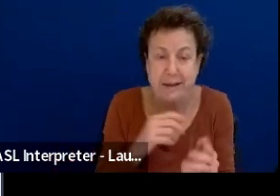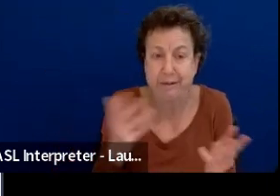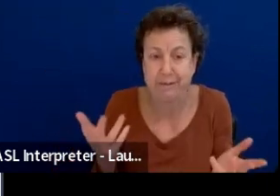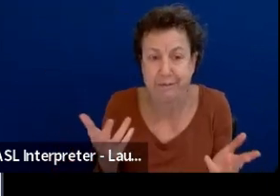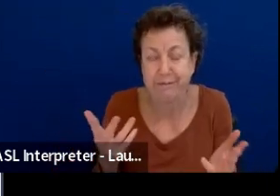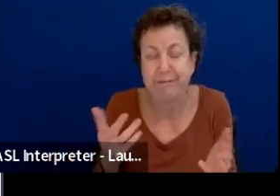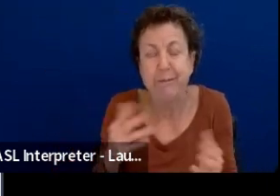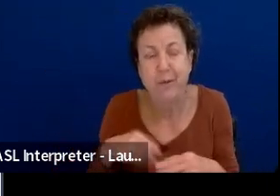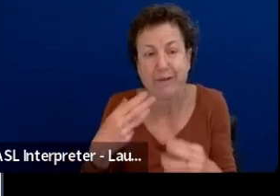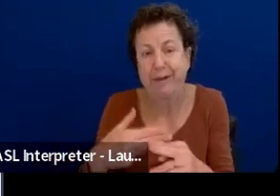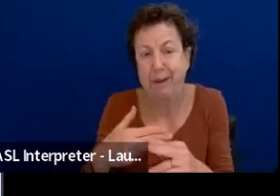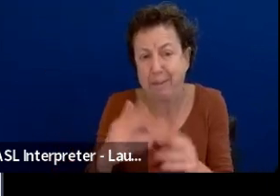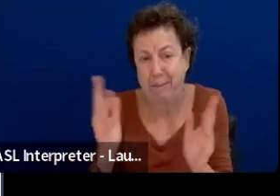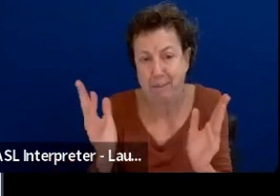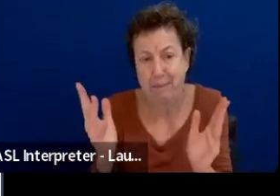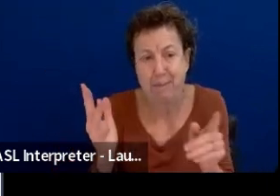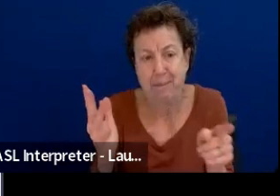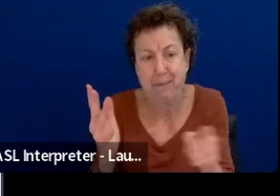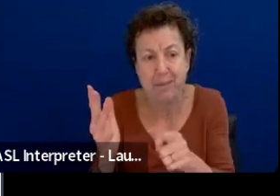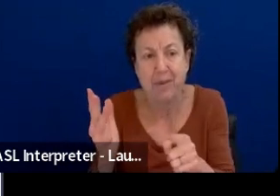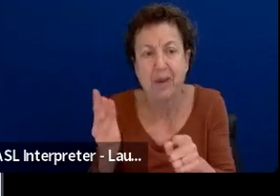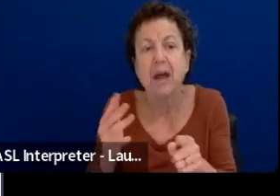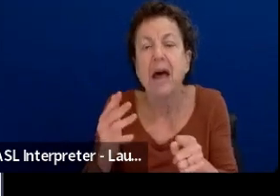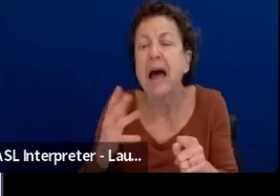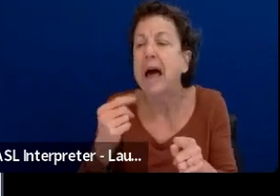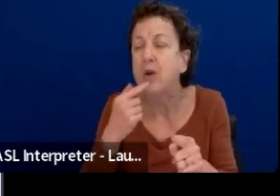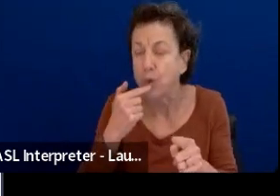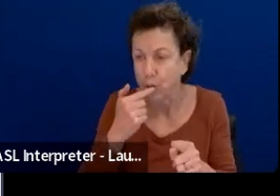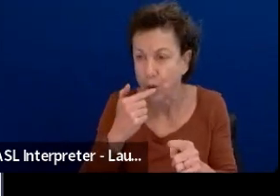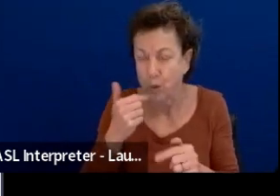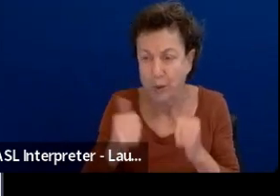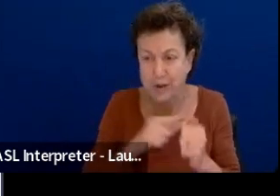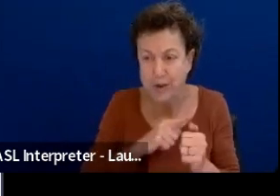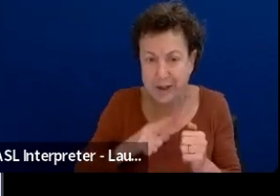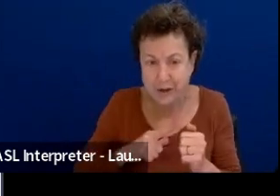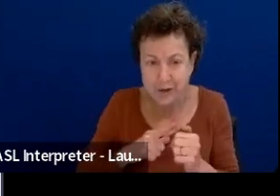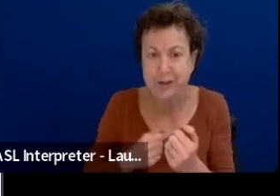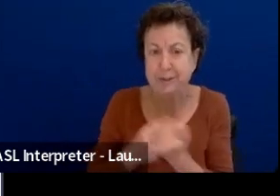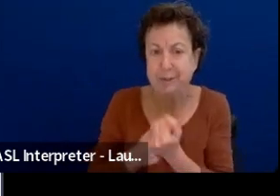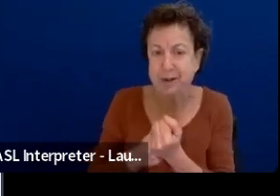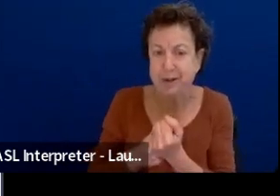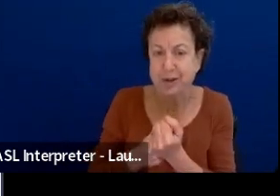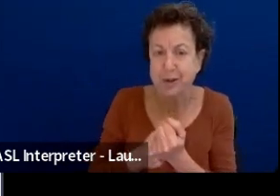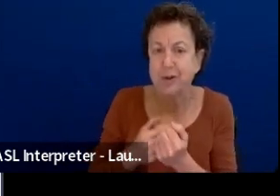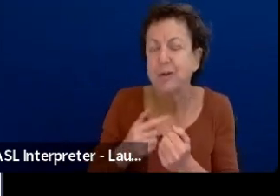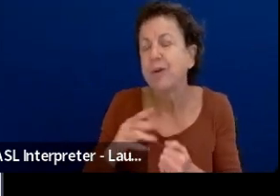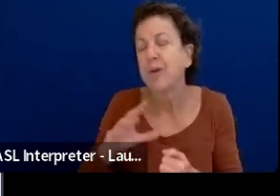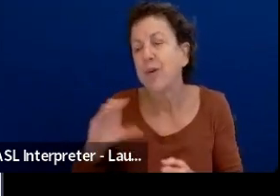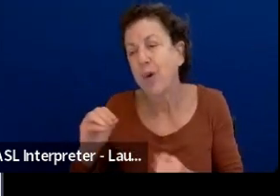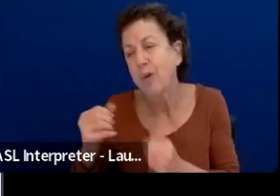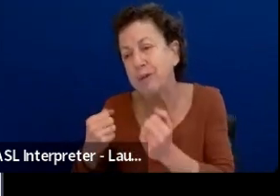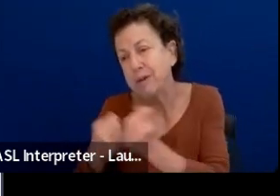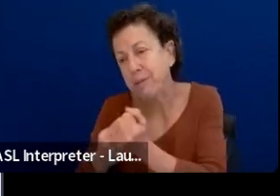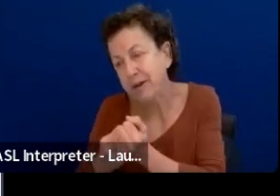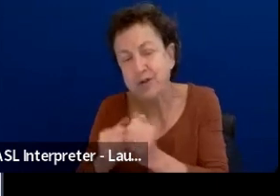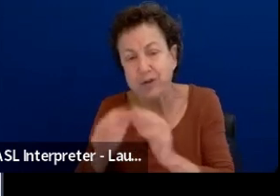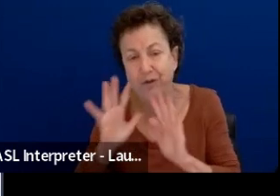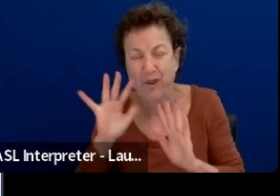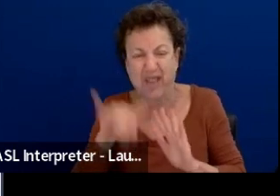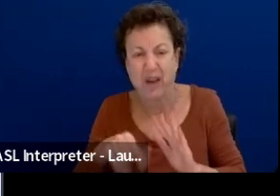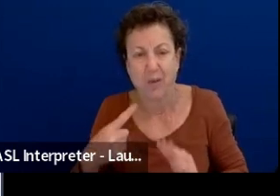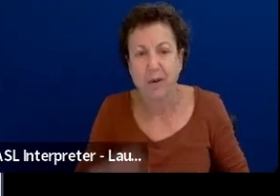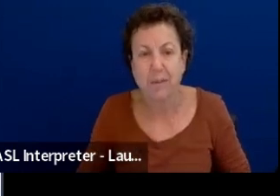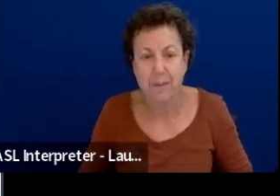title, and which legislators have sponsored and co-sponsored the